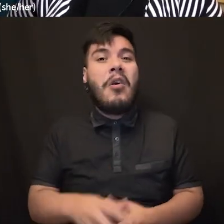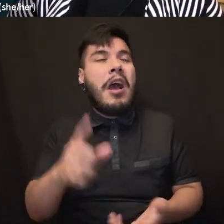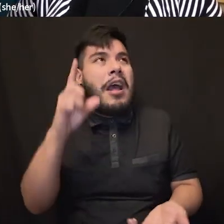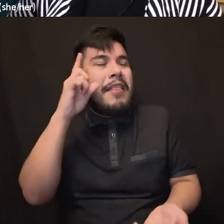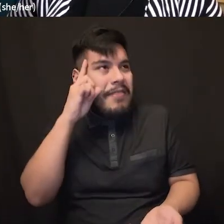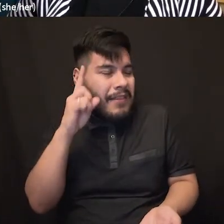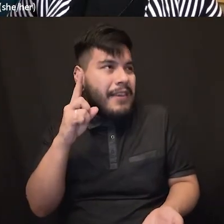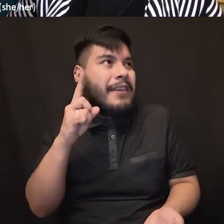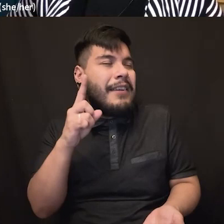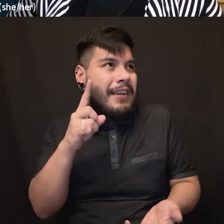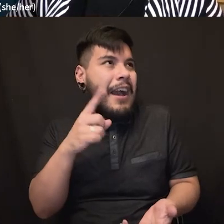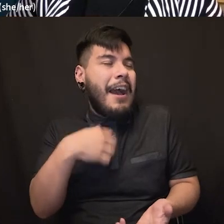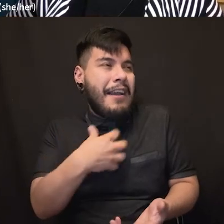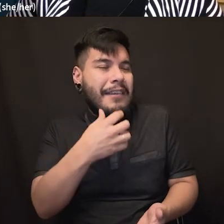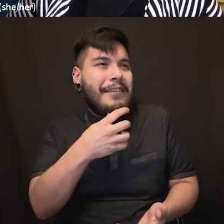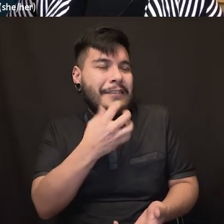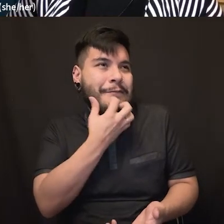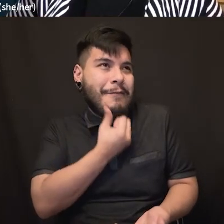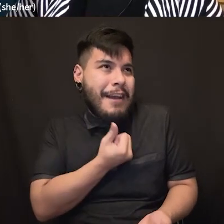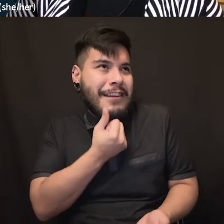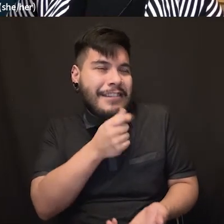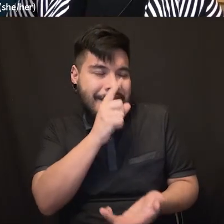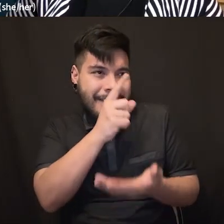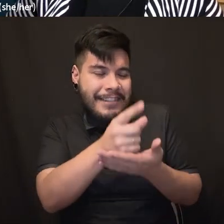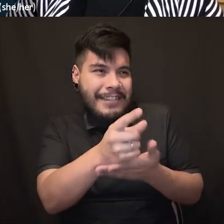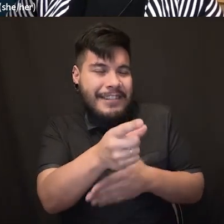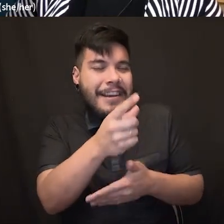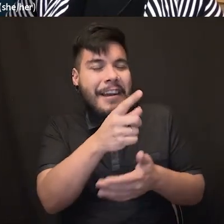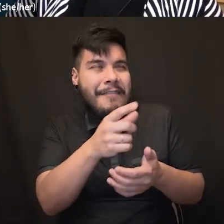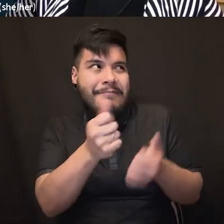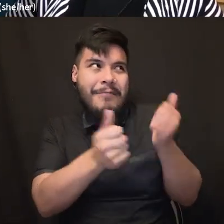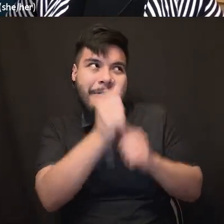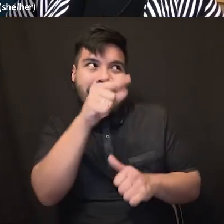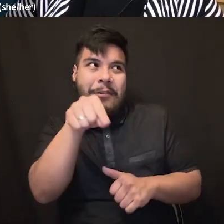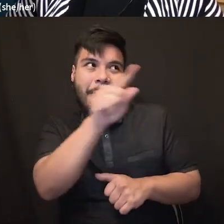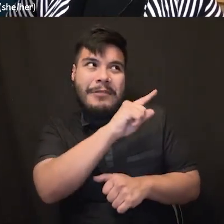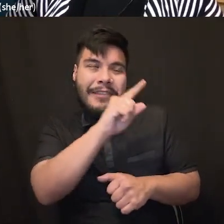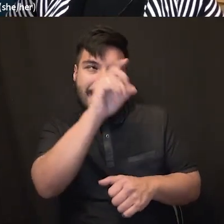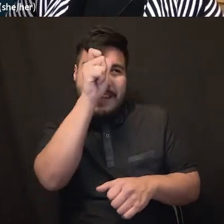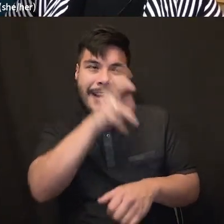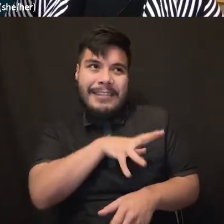like crushes on half of those guys in that video back in the day.